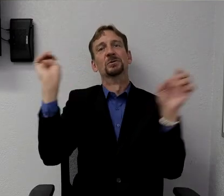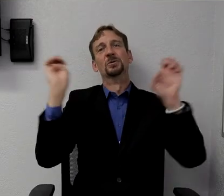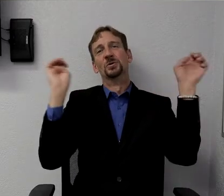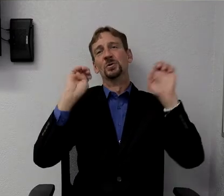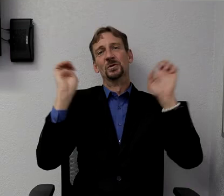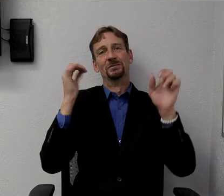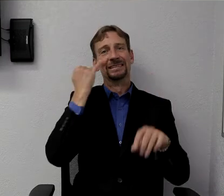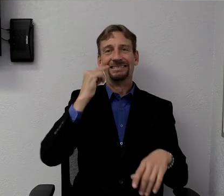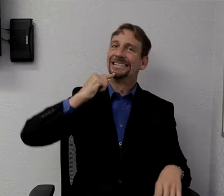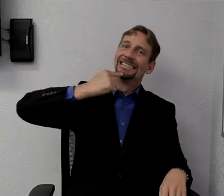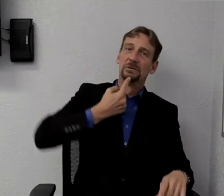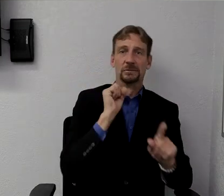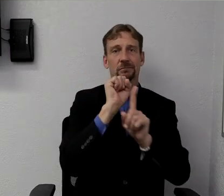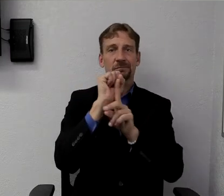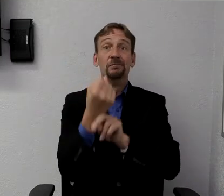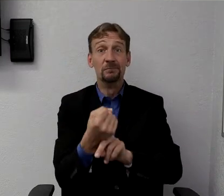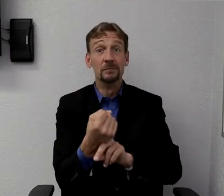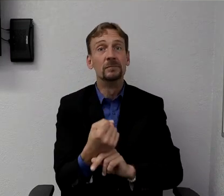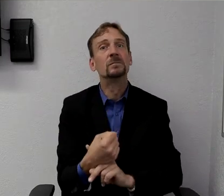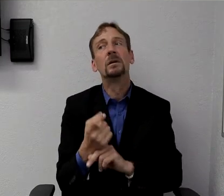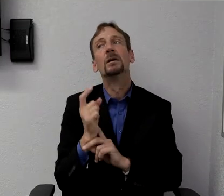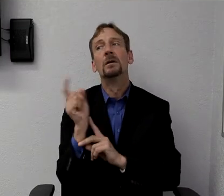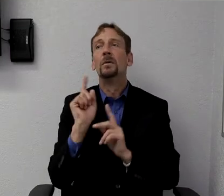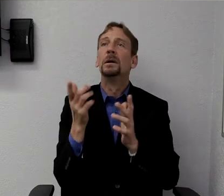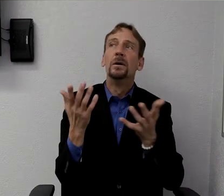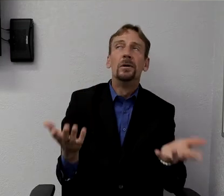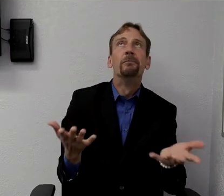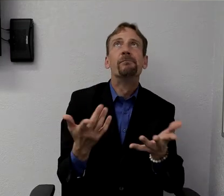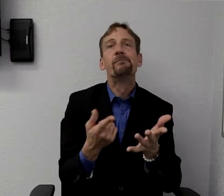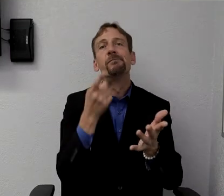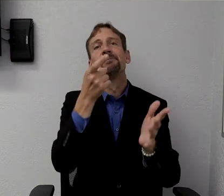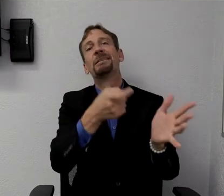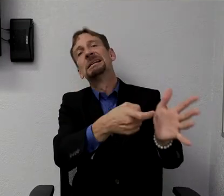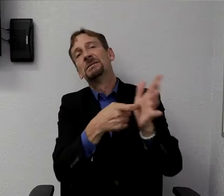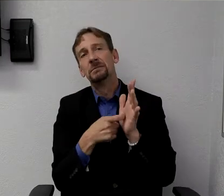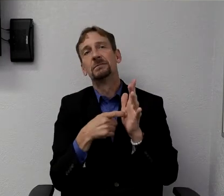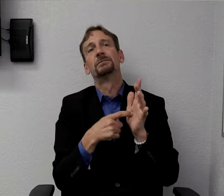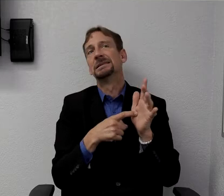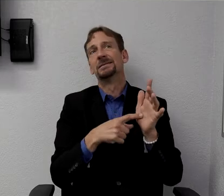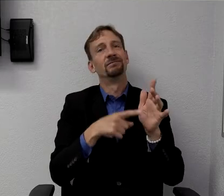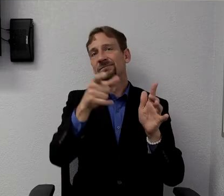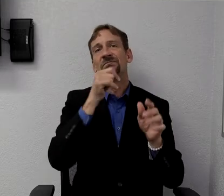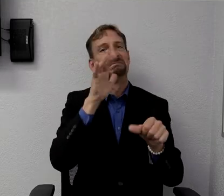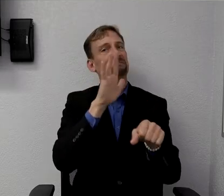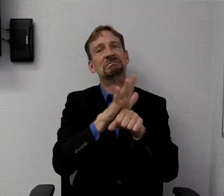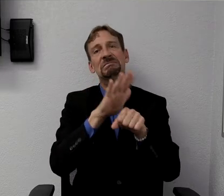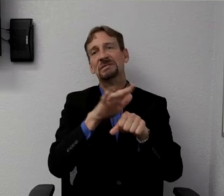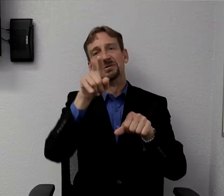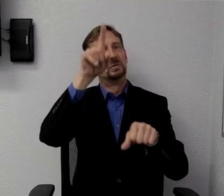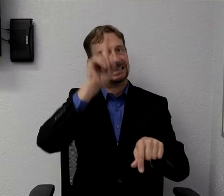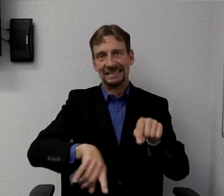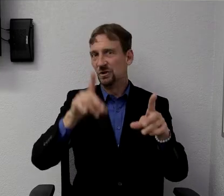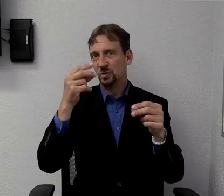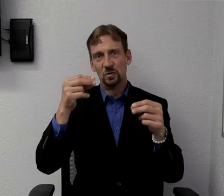situation where you have demand that far exceeds your availability of